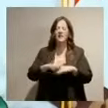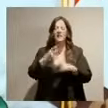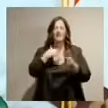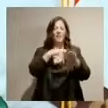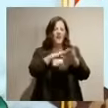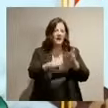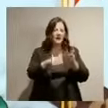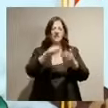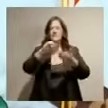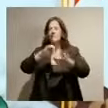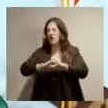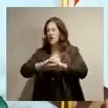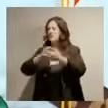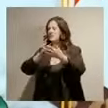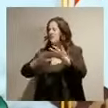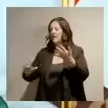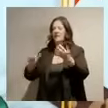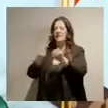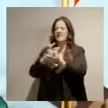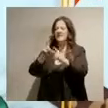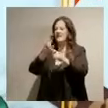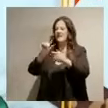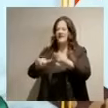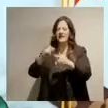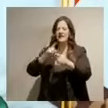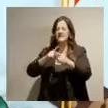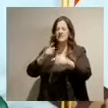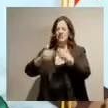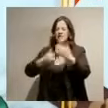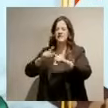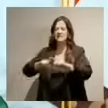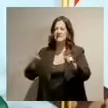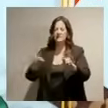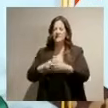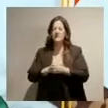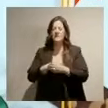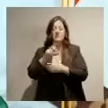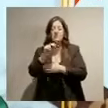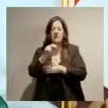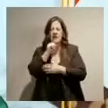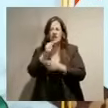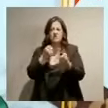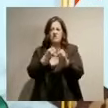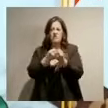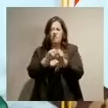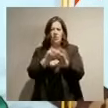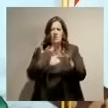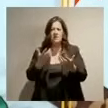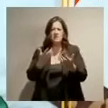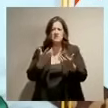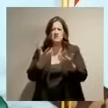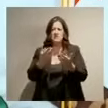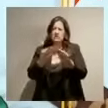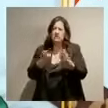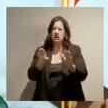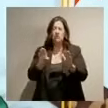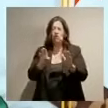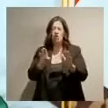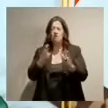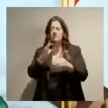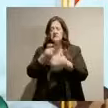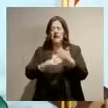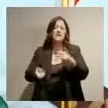partnerships and drawing down federal funds, et cetera. No, I do not support general tax increases,